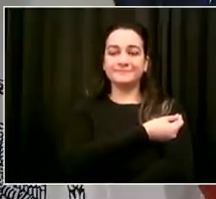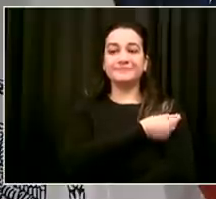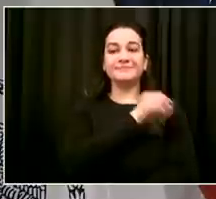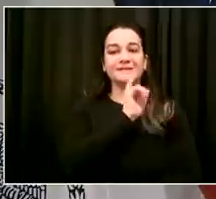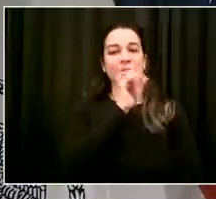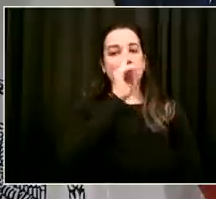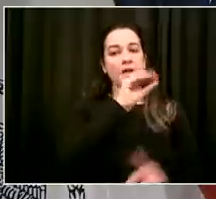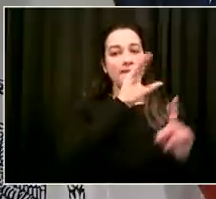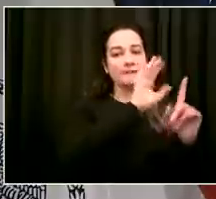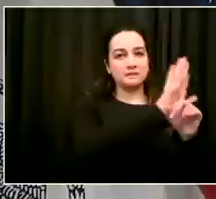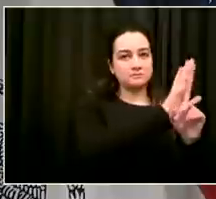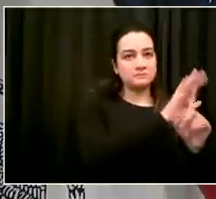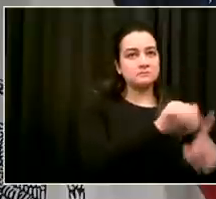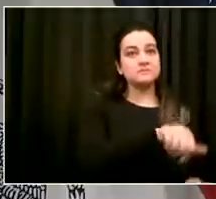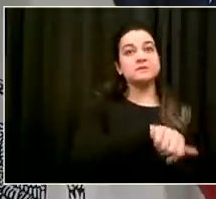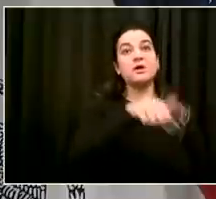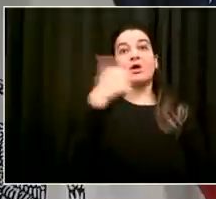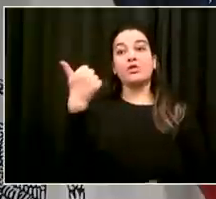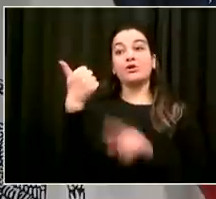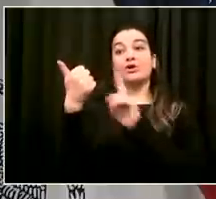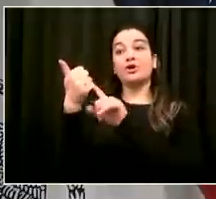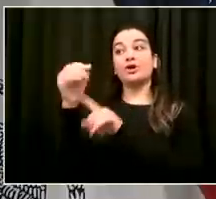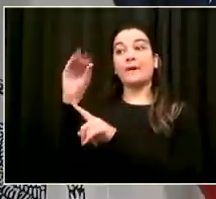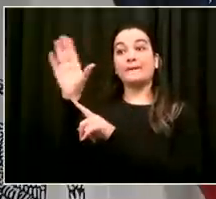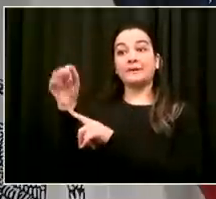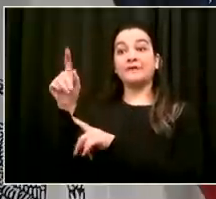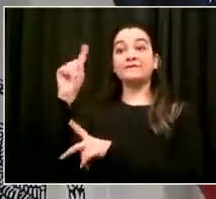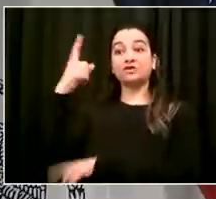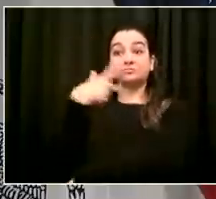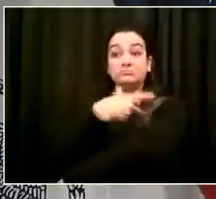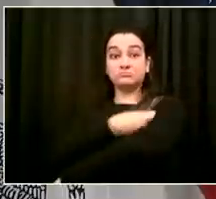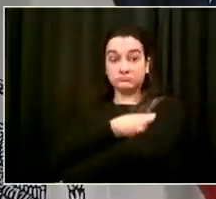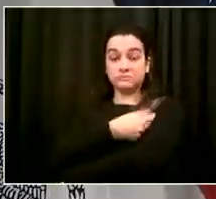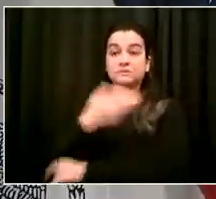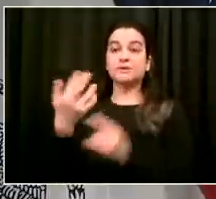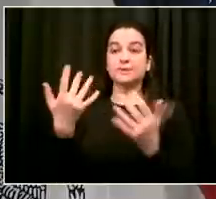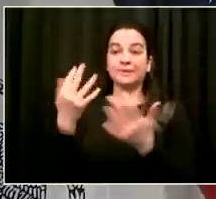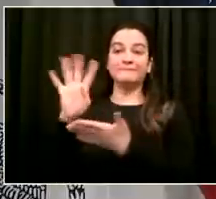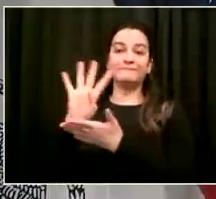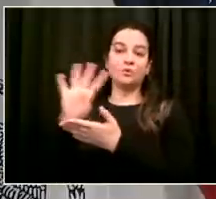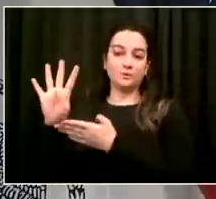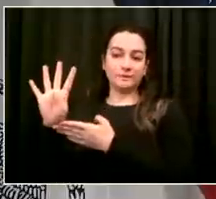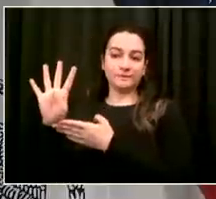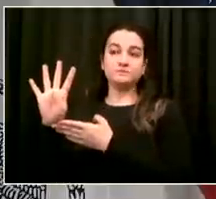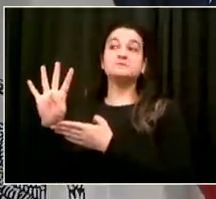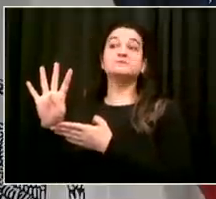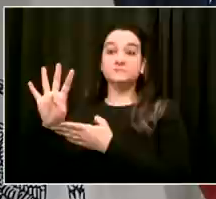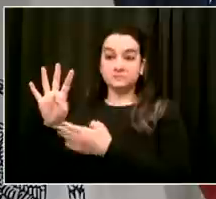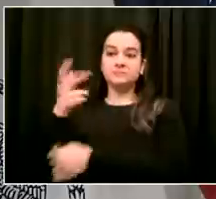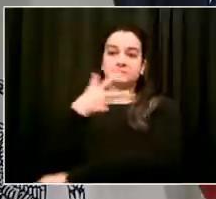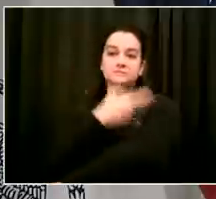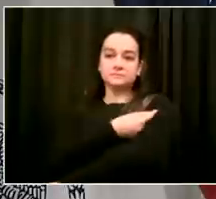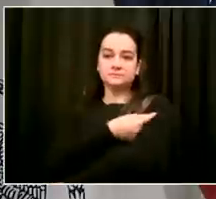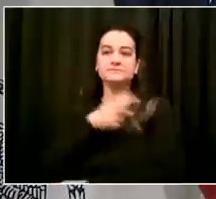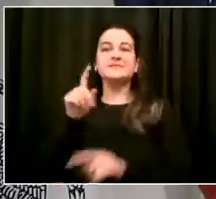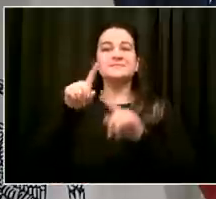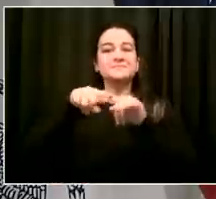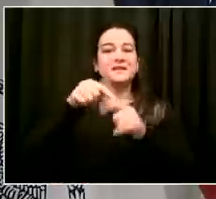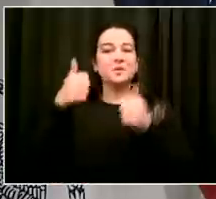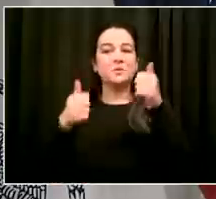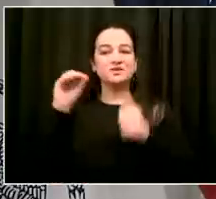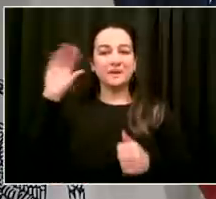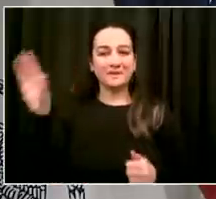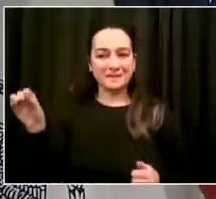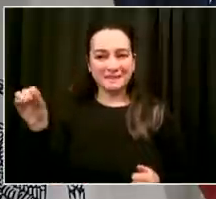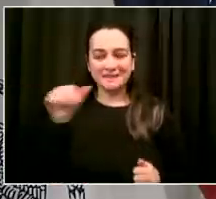I'll have Dr. Long speak to that. But there is a question being asked around the world that if there is not enough supply, do you focus more on